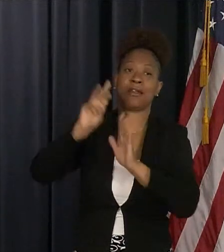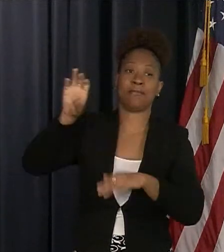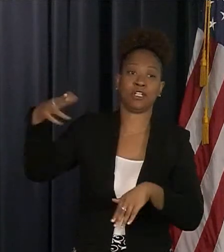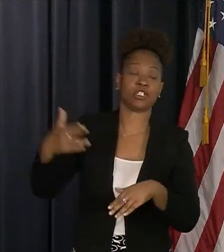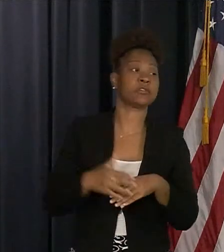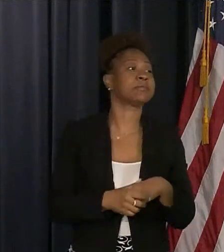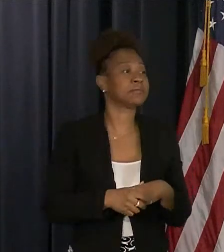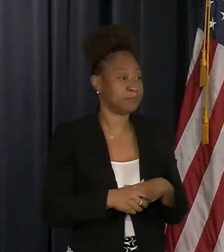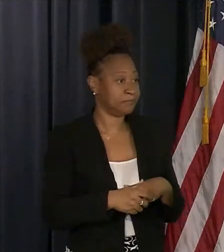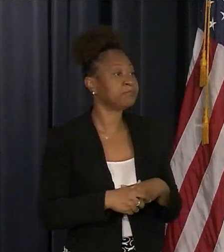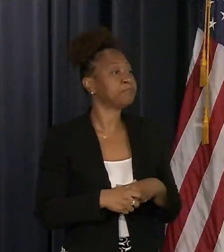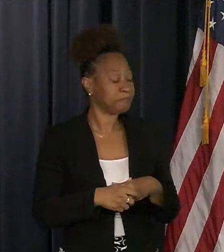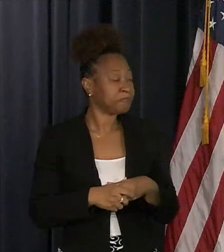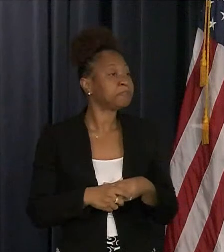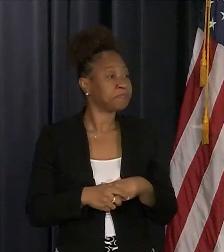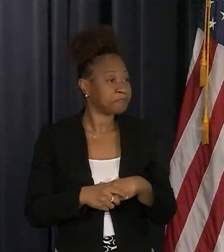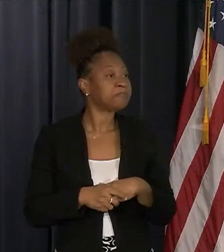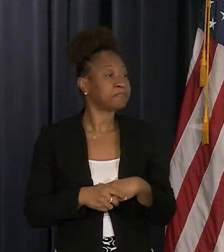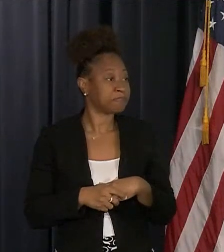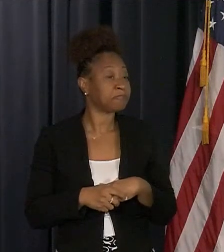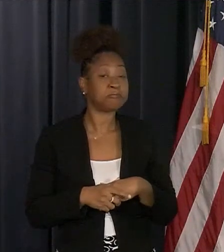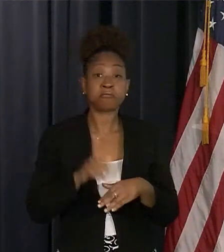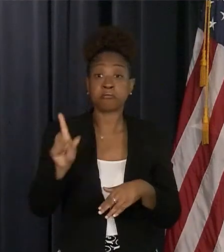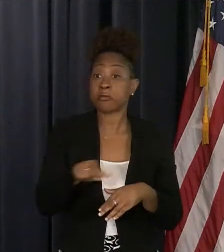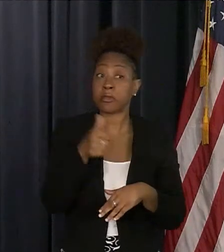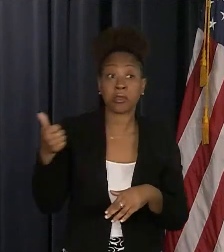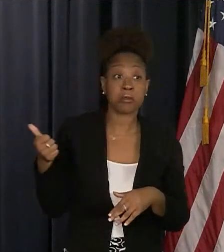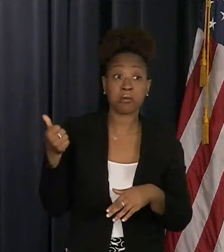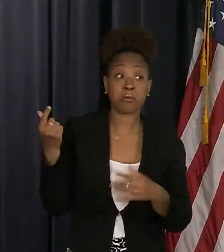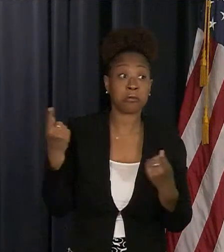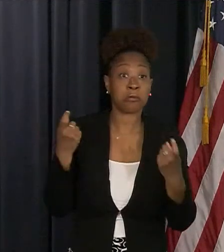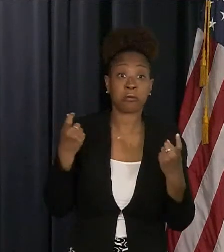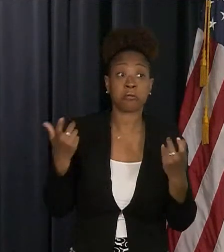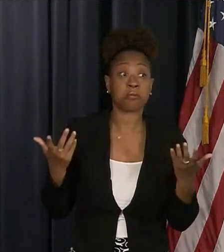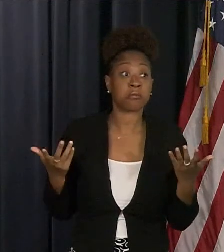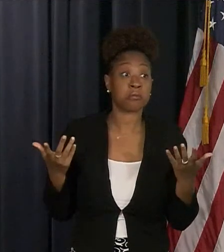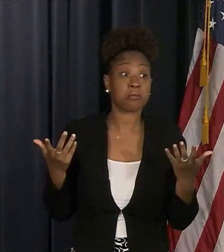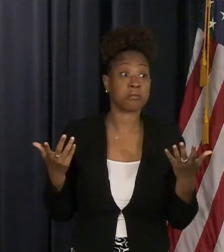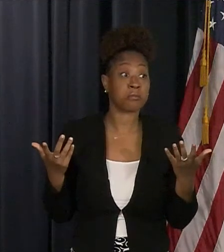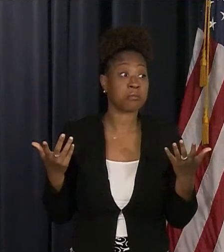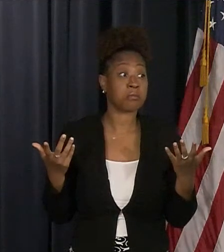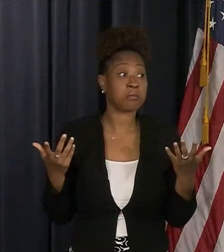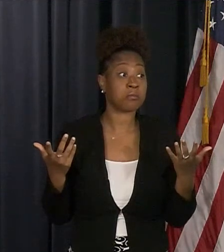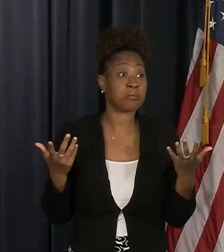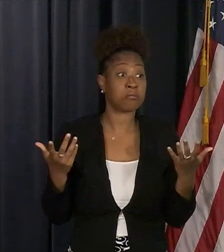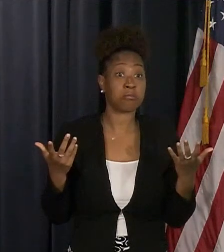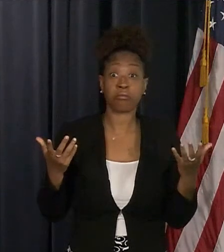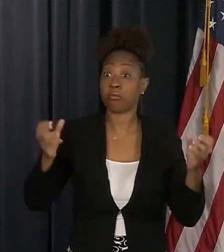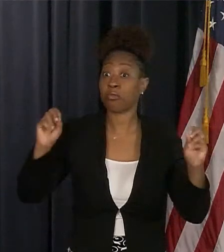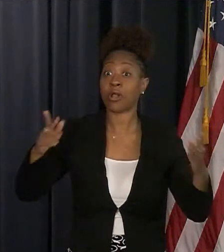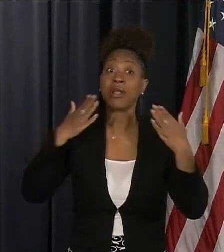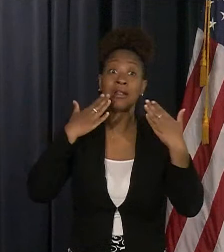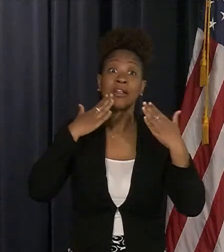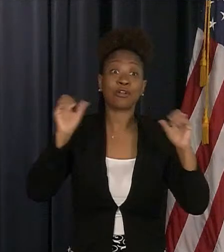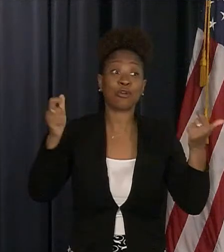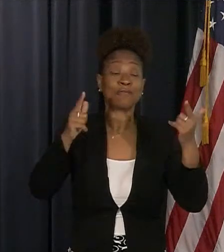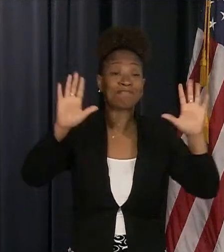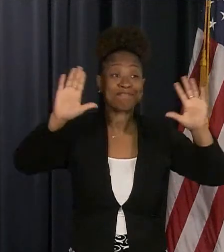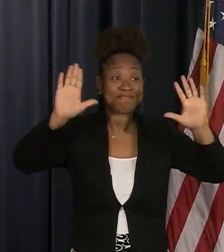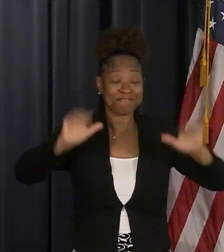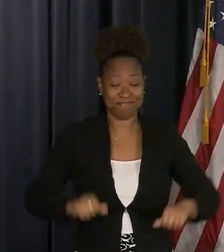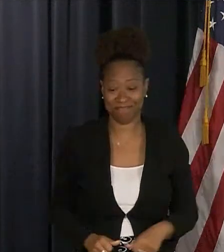Thanks. Anything else? All right, thank you all very much.